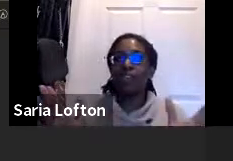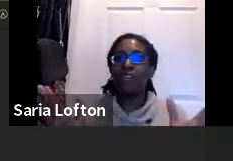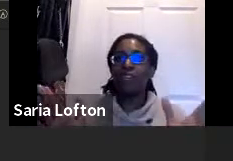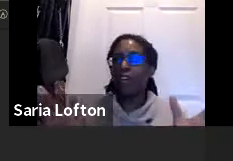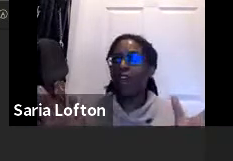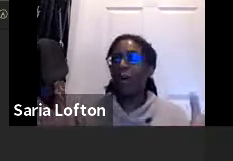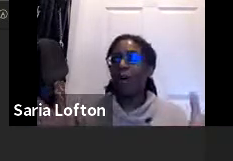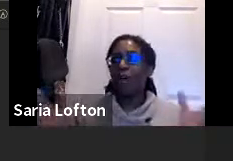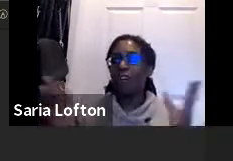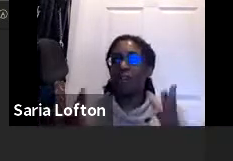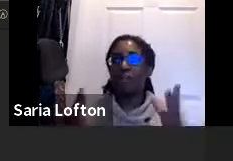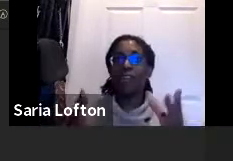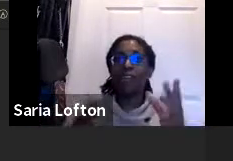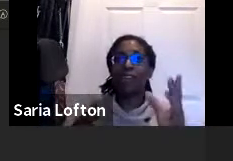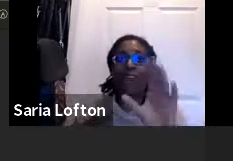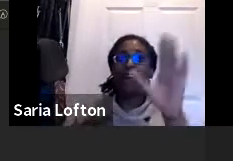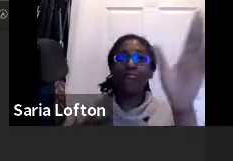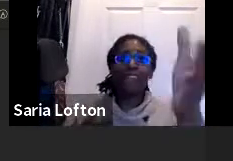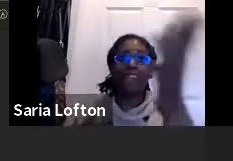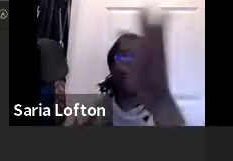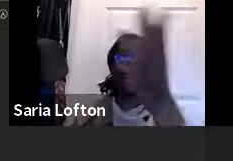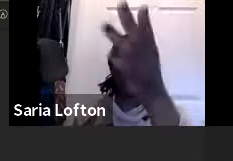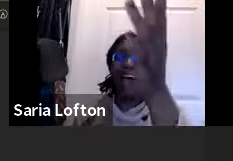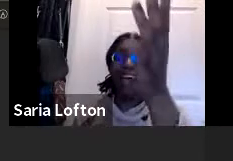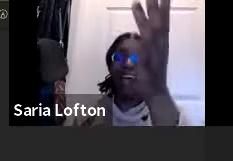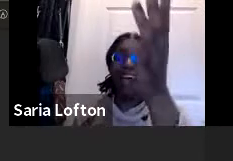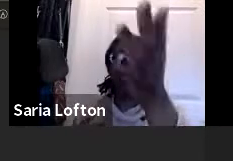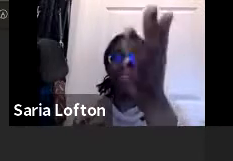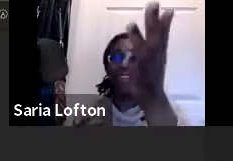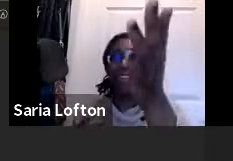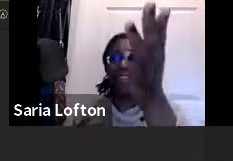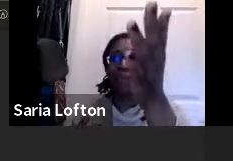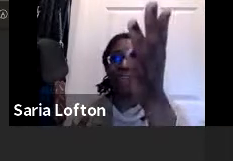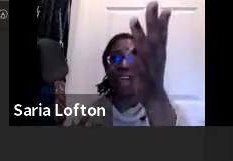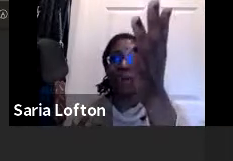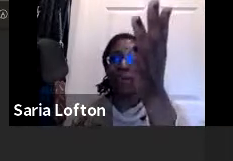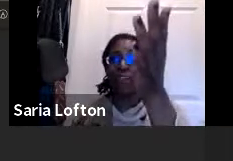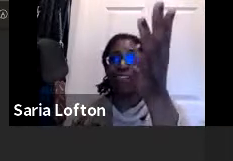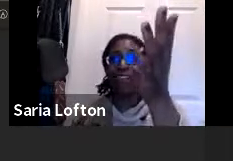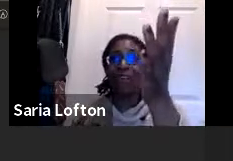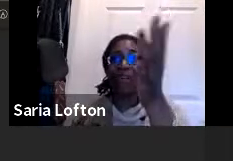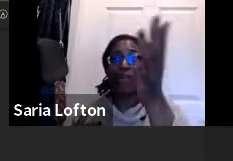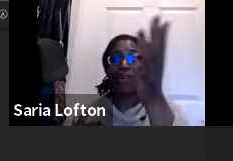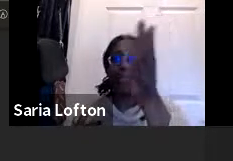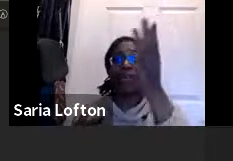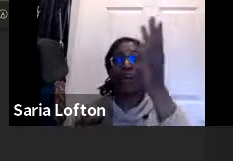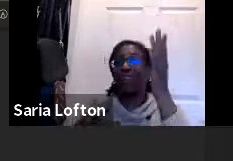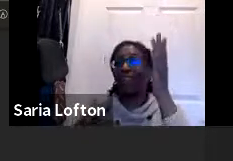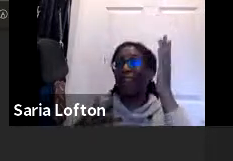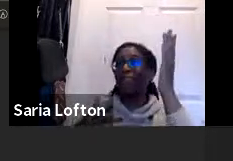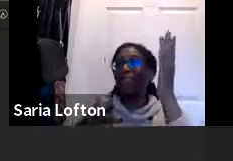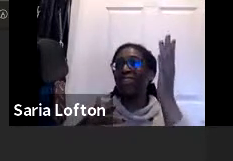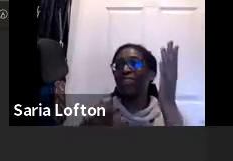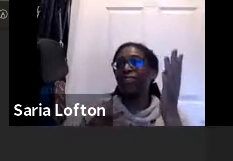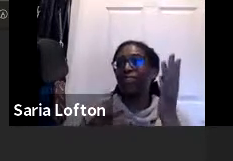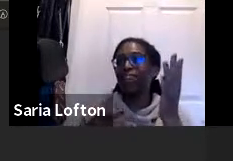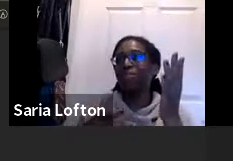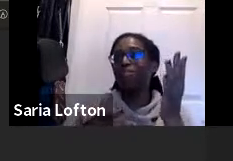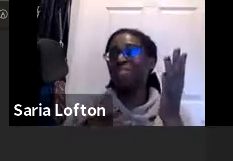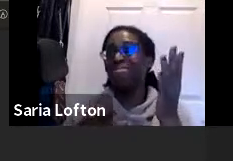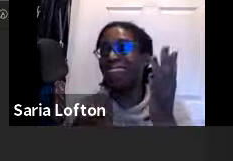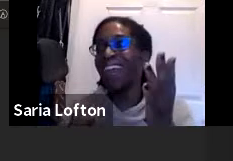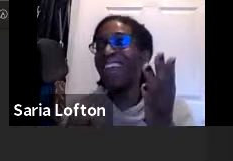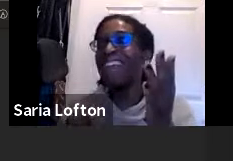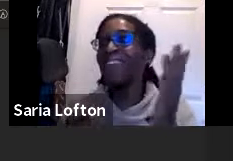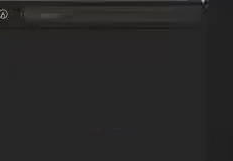to how all this comes together. Like I knew about this map that Howard is sharing, but I didn't even, I think it's the first time